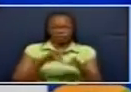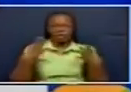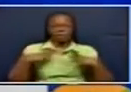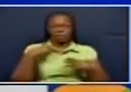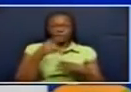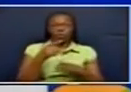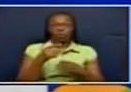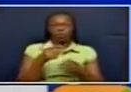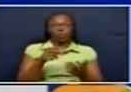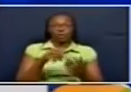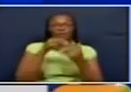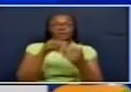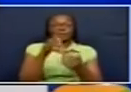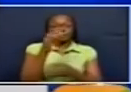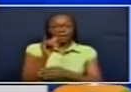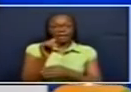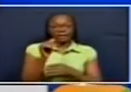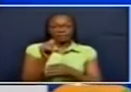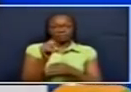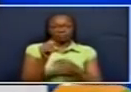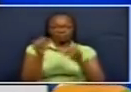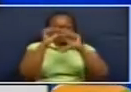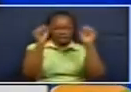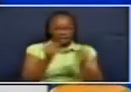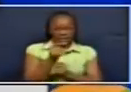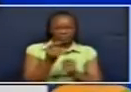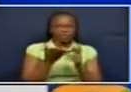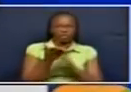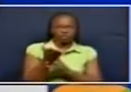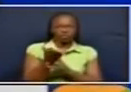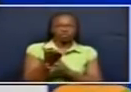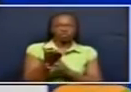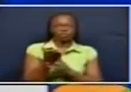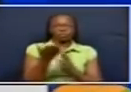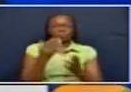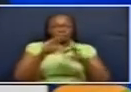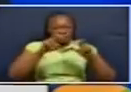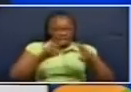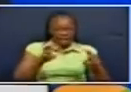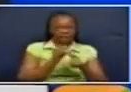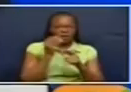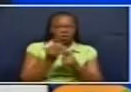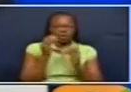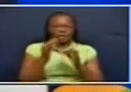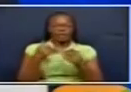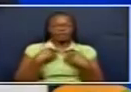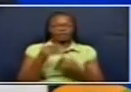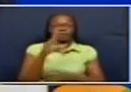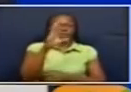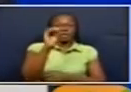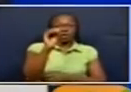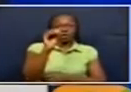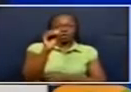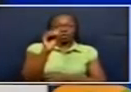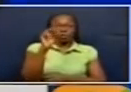identified by this device through either biometrics or through alphanumeric search, for those Kenyans who don't have biometrics, at the